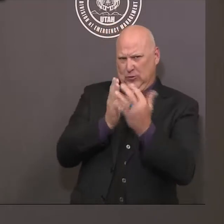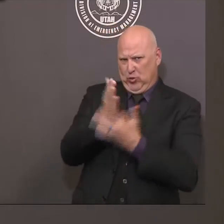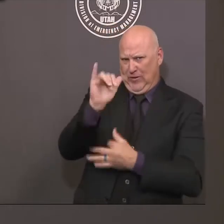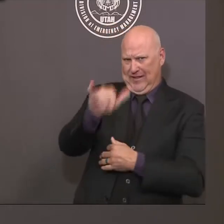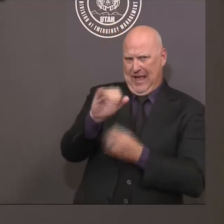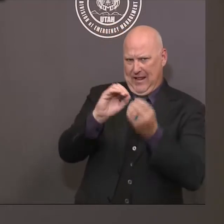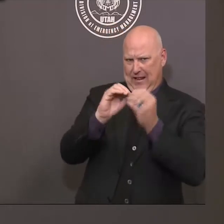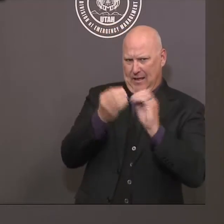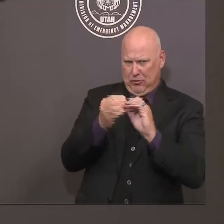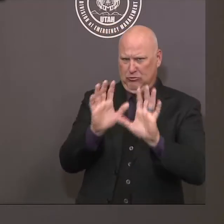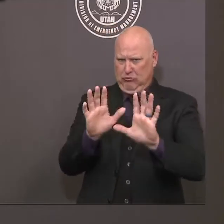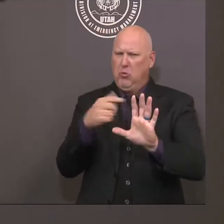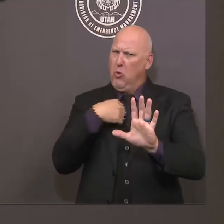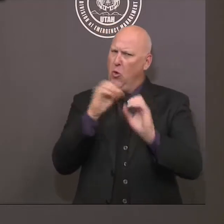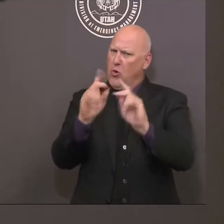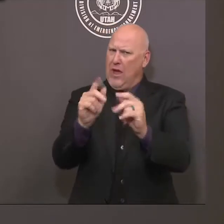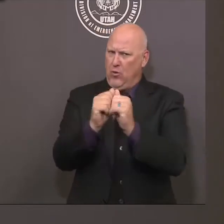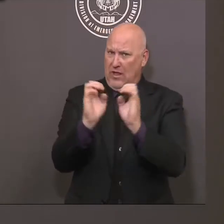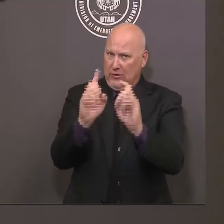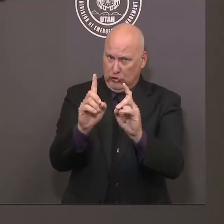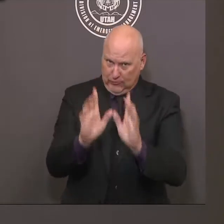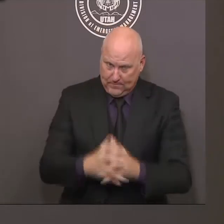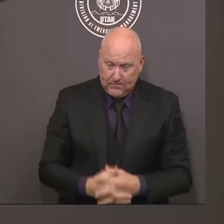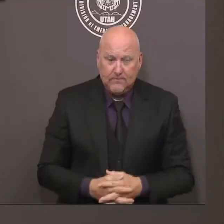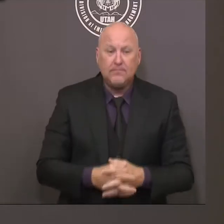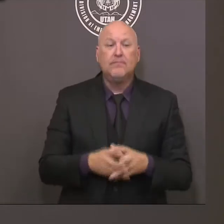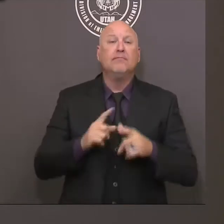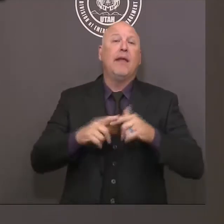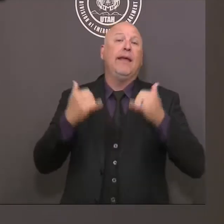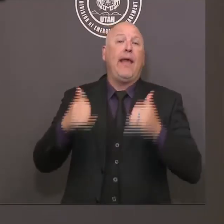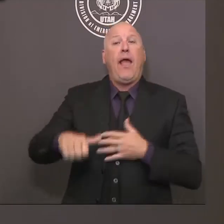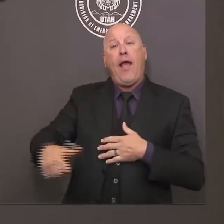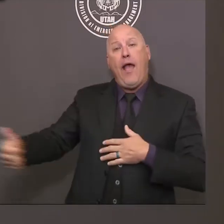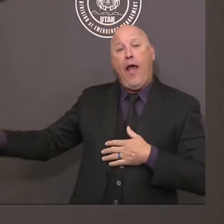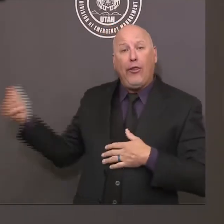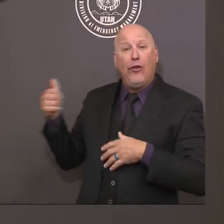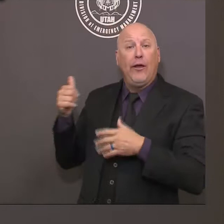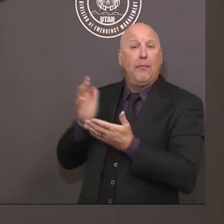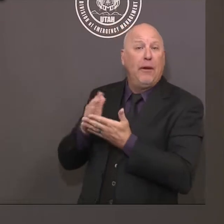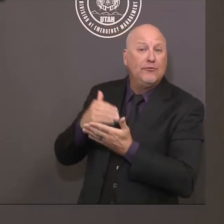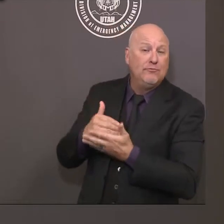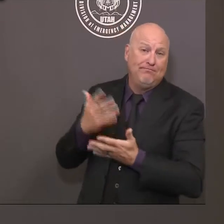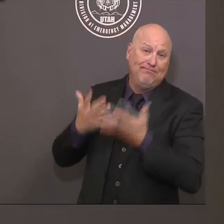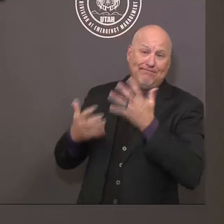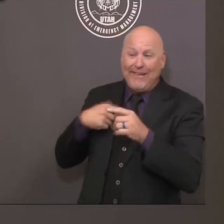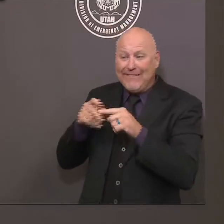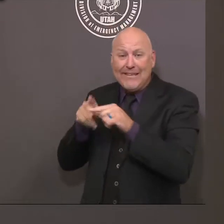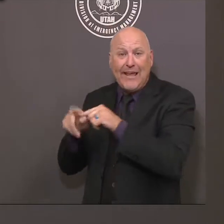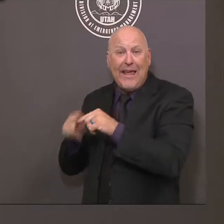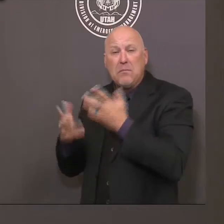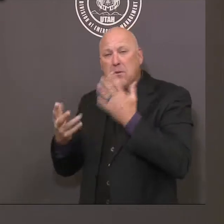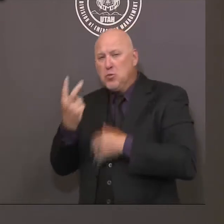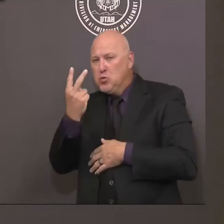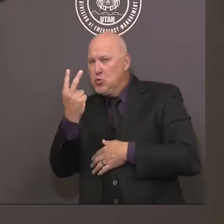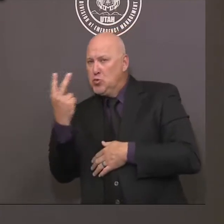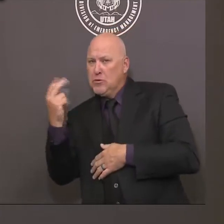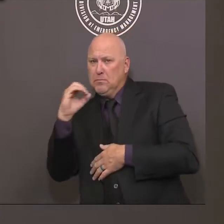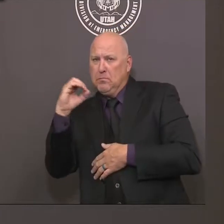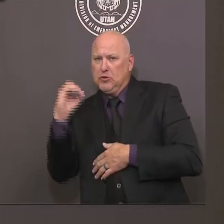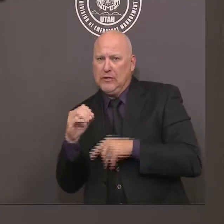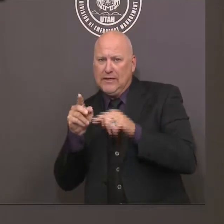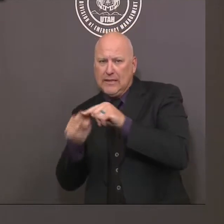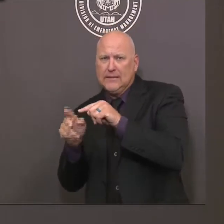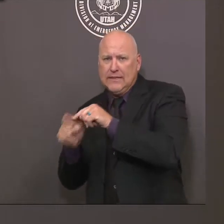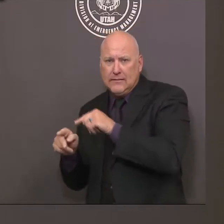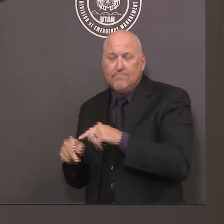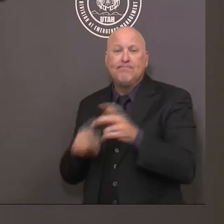cut by 2 to 3%, and we'll stop buildings. We've gone up and borrowed money. We prepared for this day extremely well.